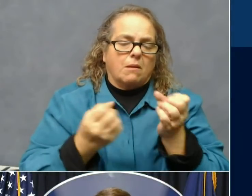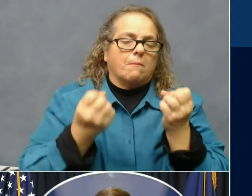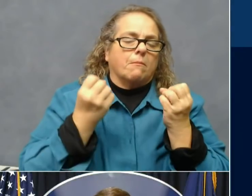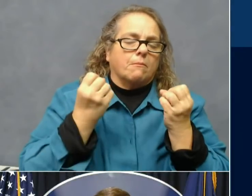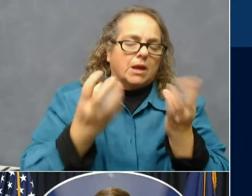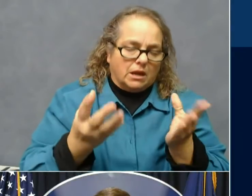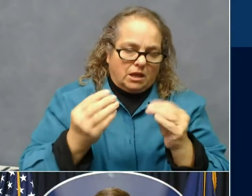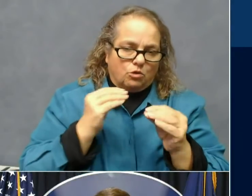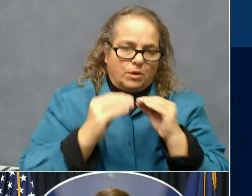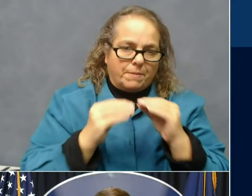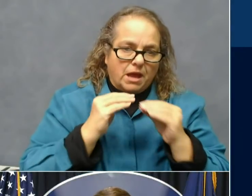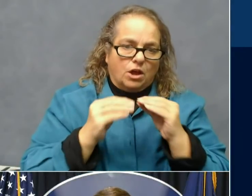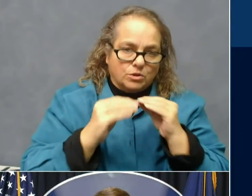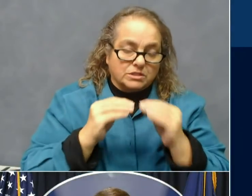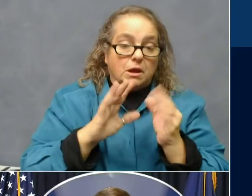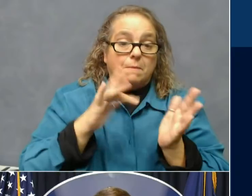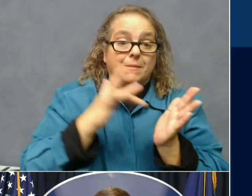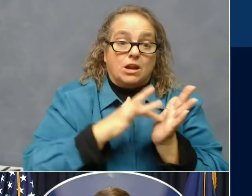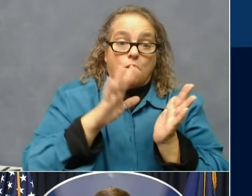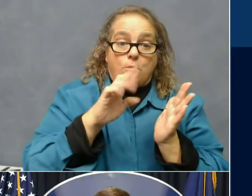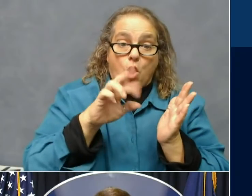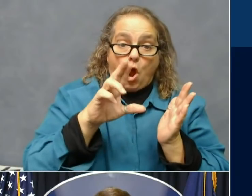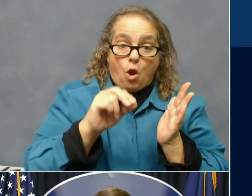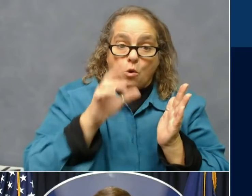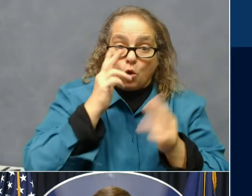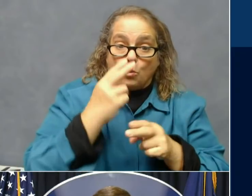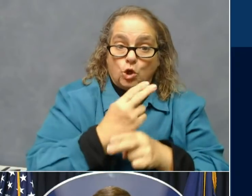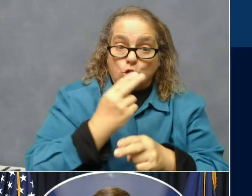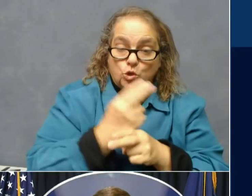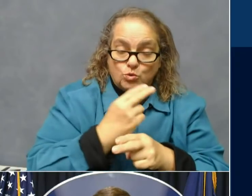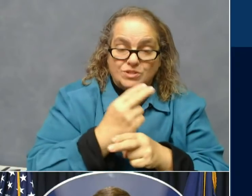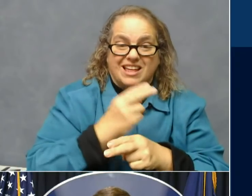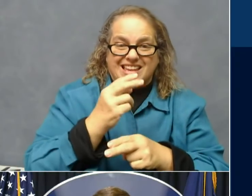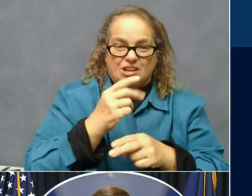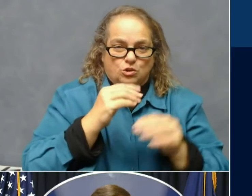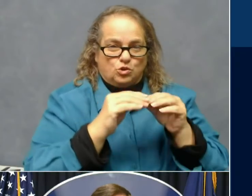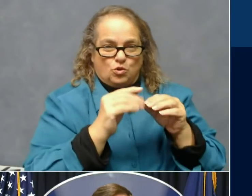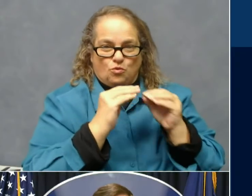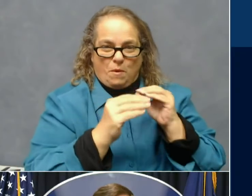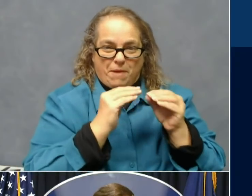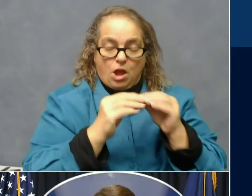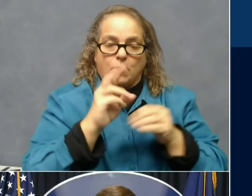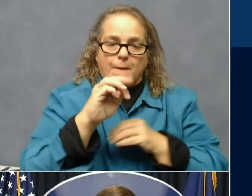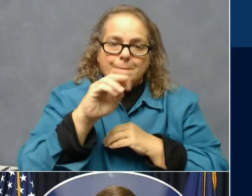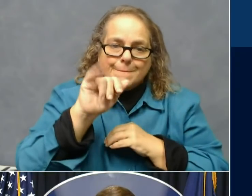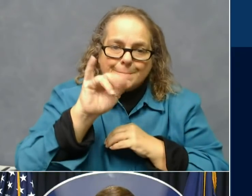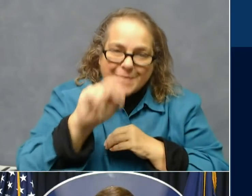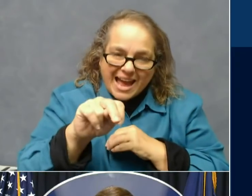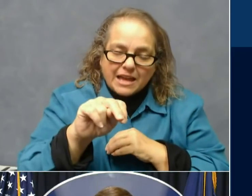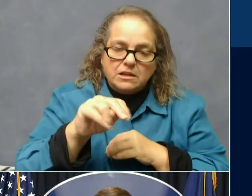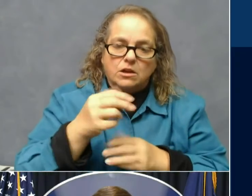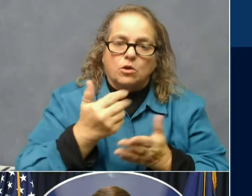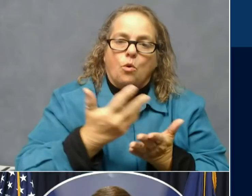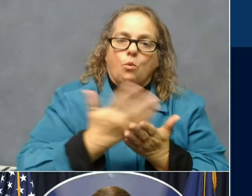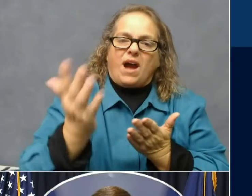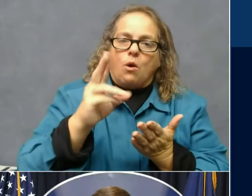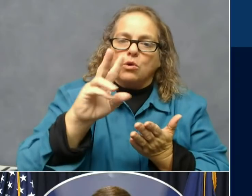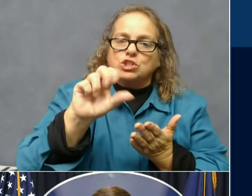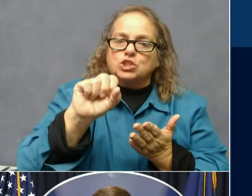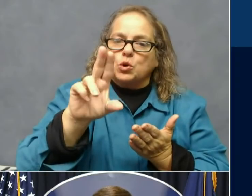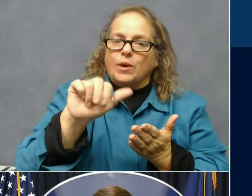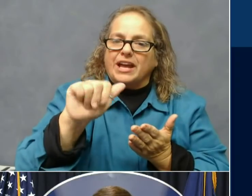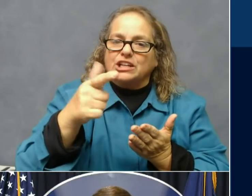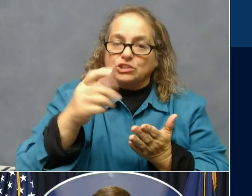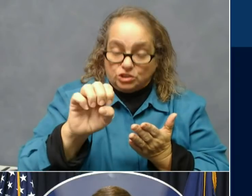funding to update the main sewage lift station and address aging pumps at the wastewater treatment plant. Upon completion,